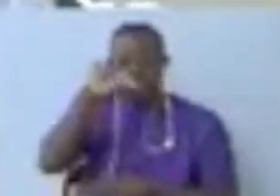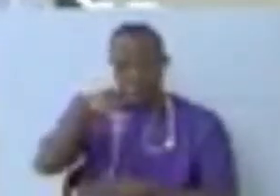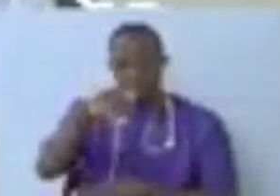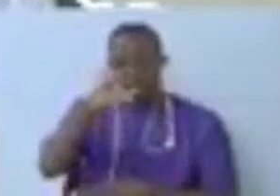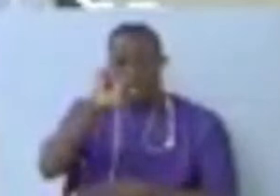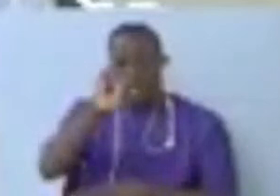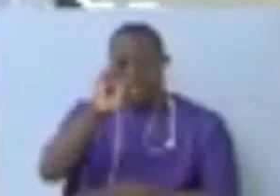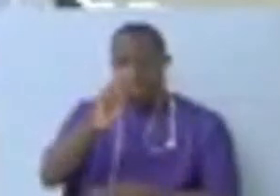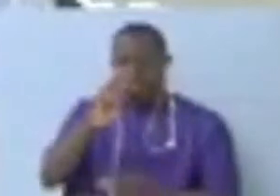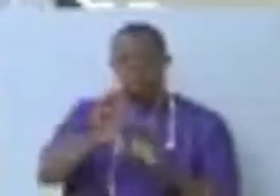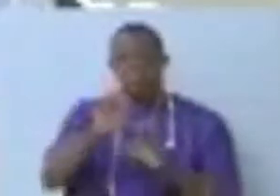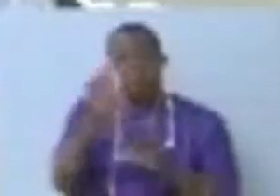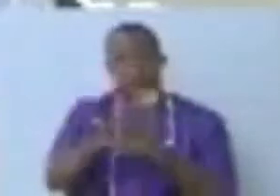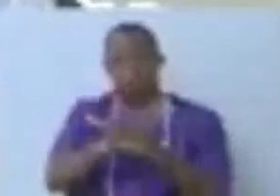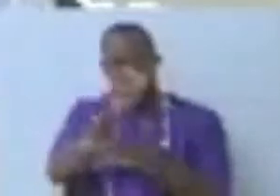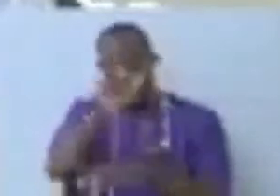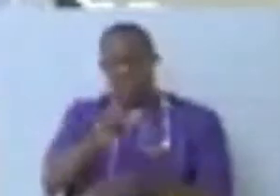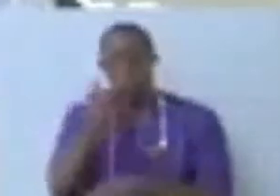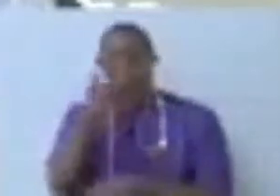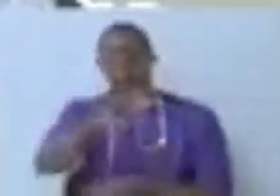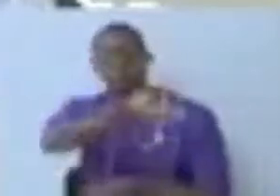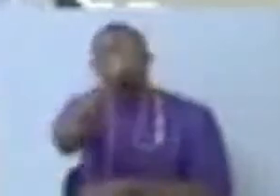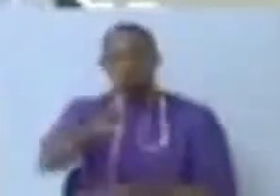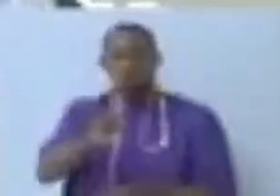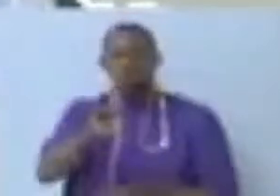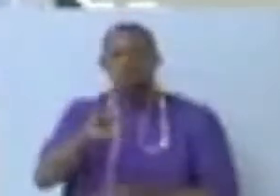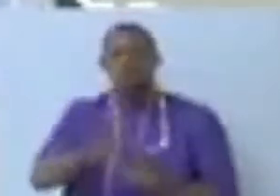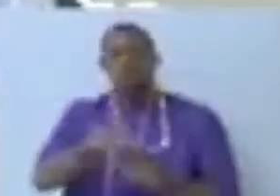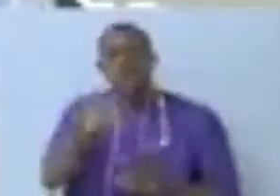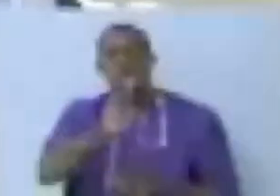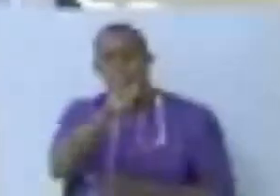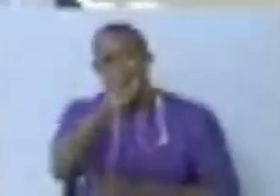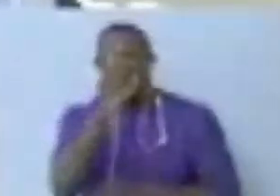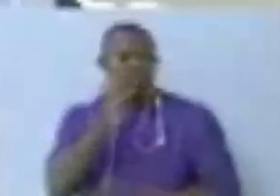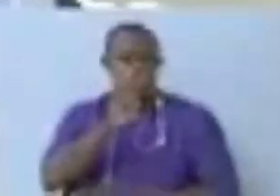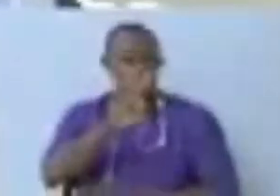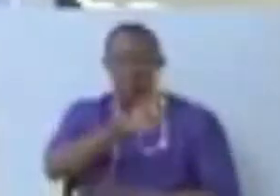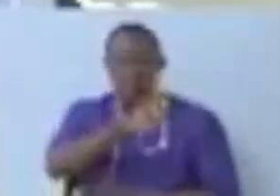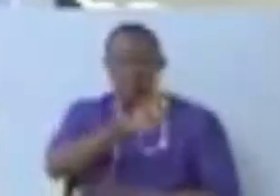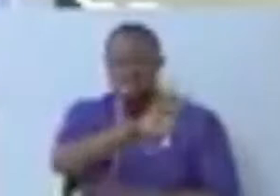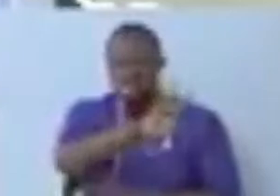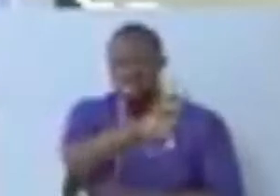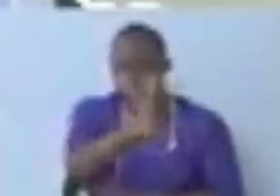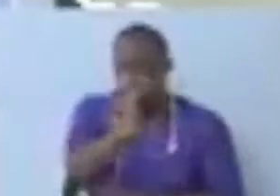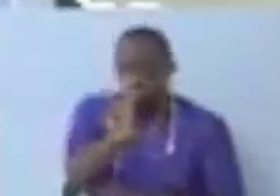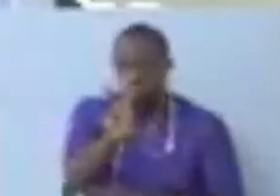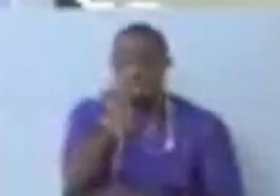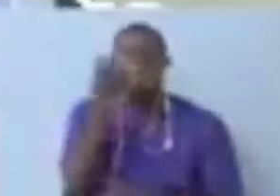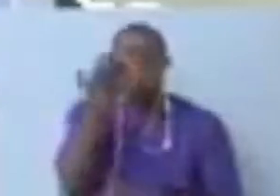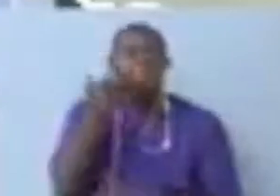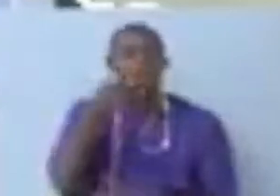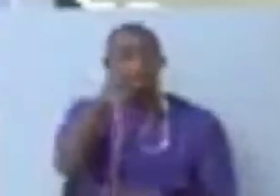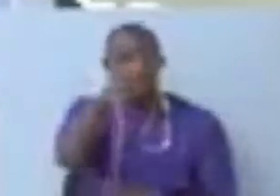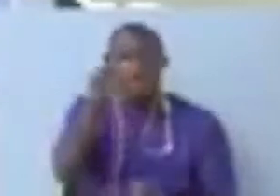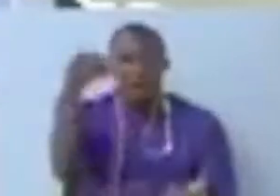and he was asked the question, what did you see when you got into mile 2?